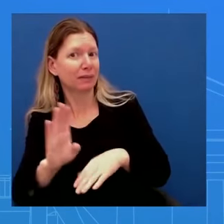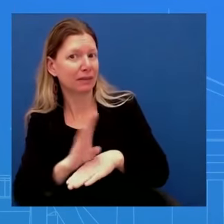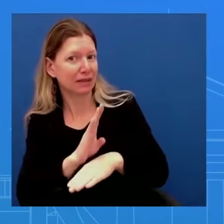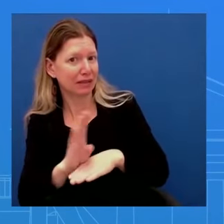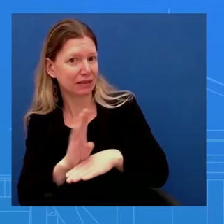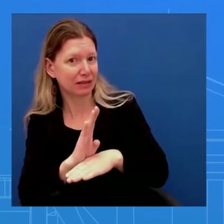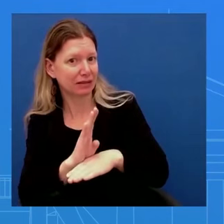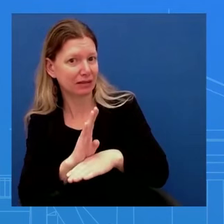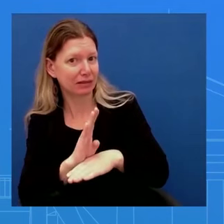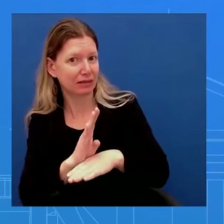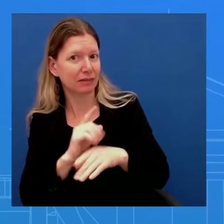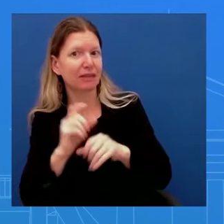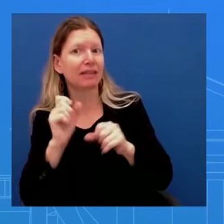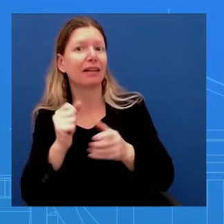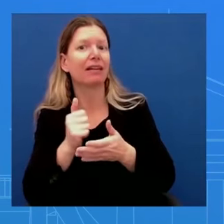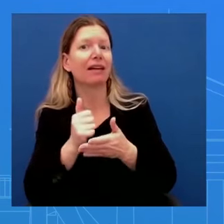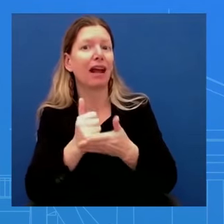jump